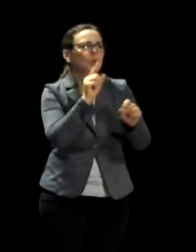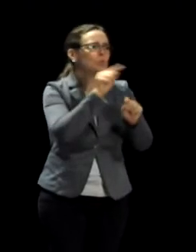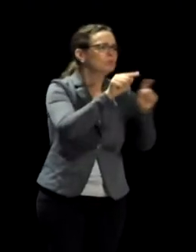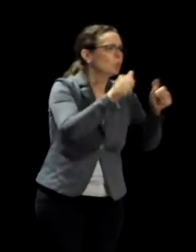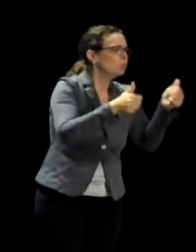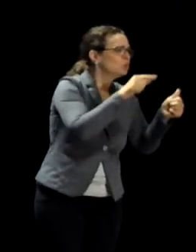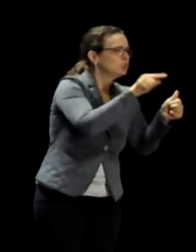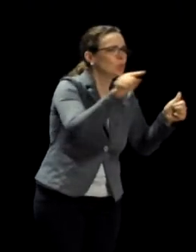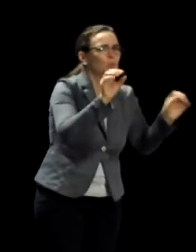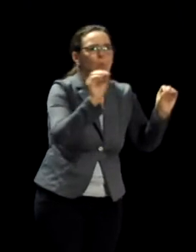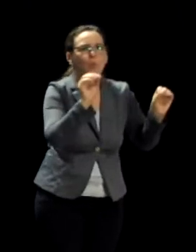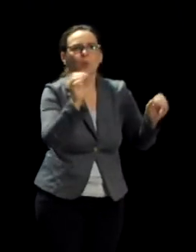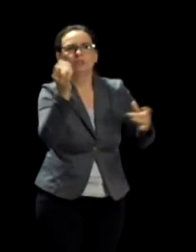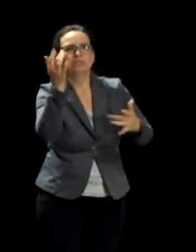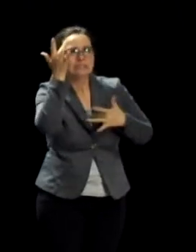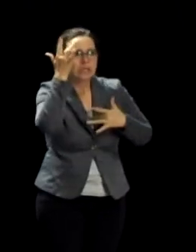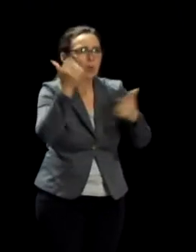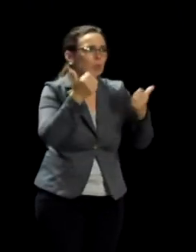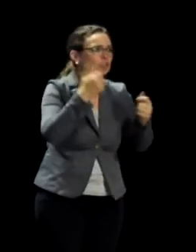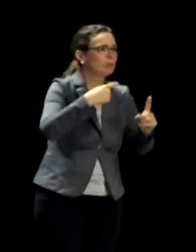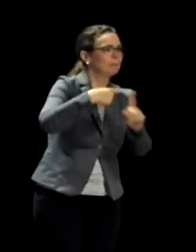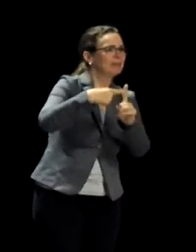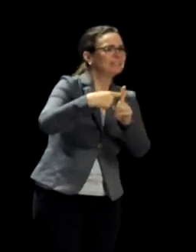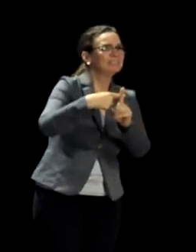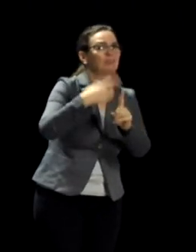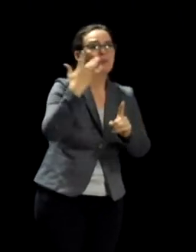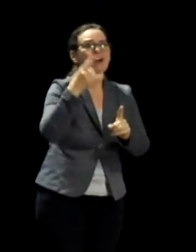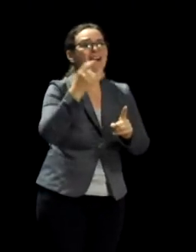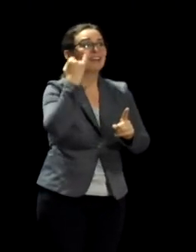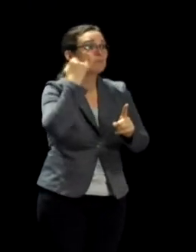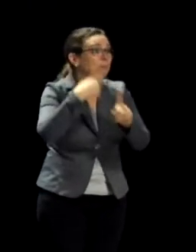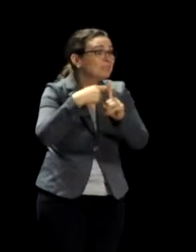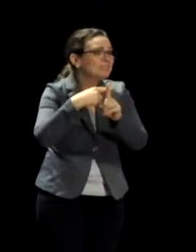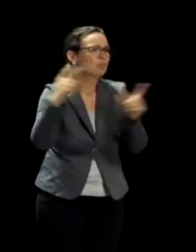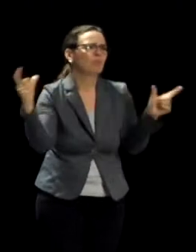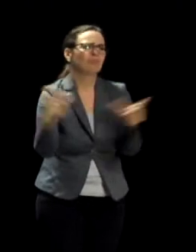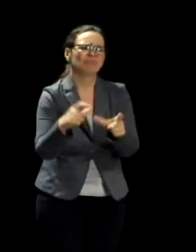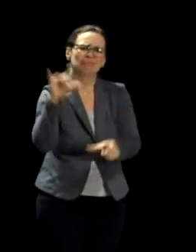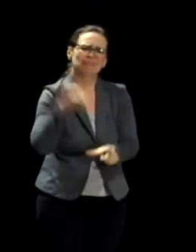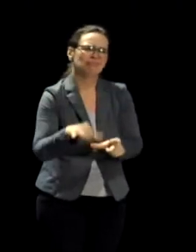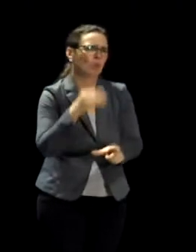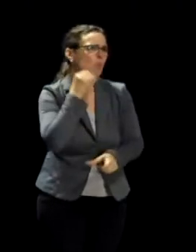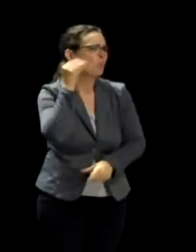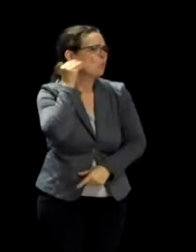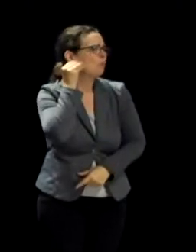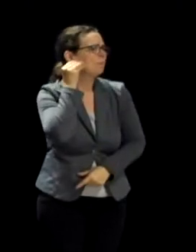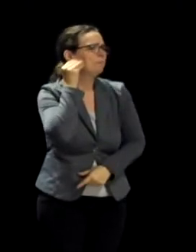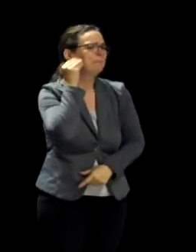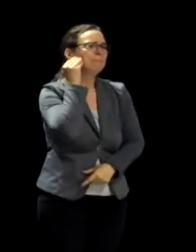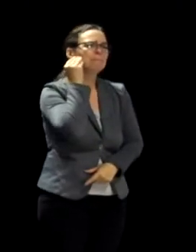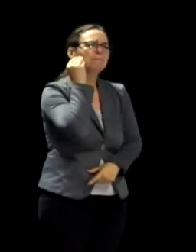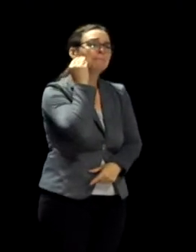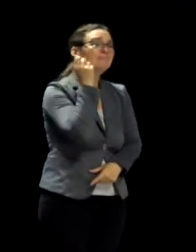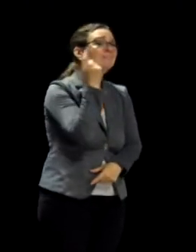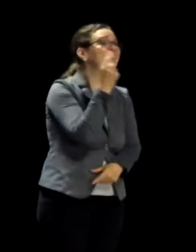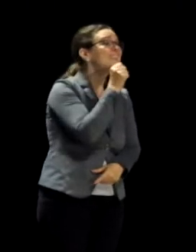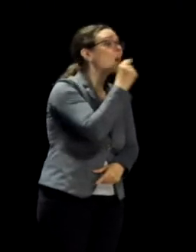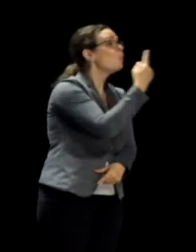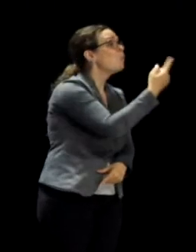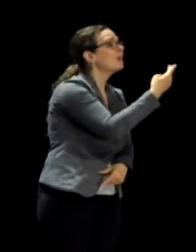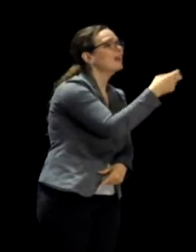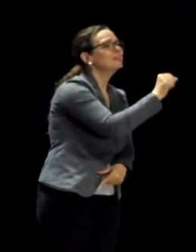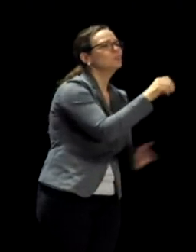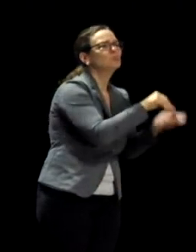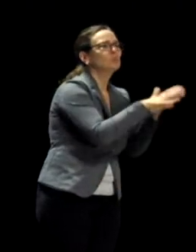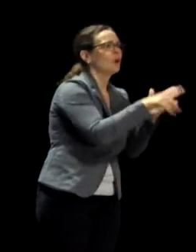symptomatic. It's flying around in these social circles. It's not just one high school. It's multiple kids